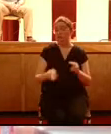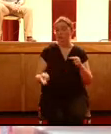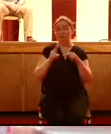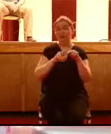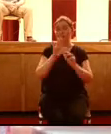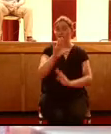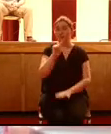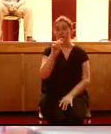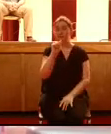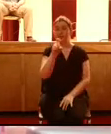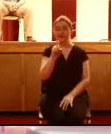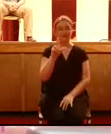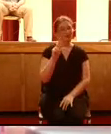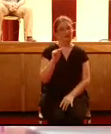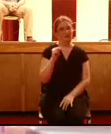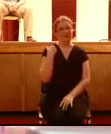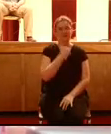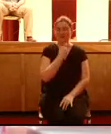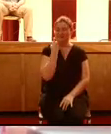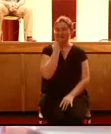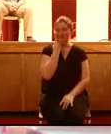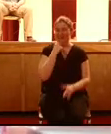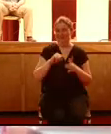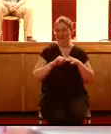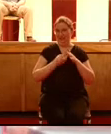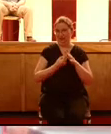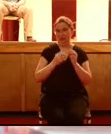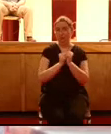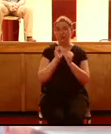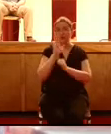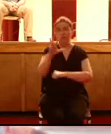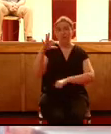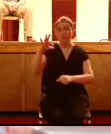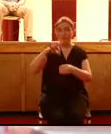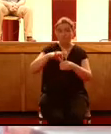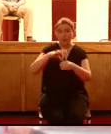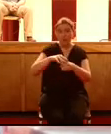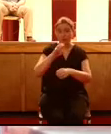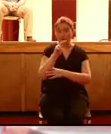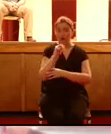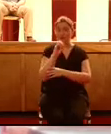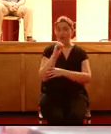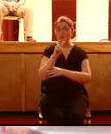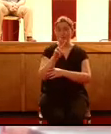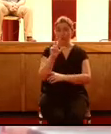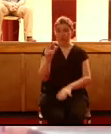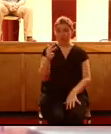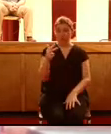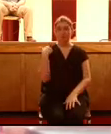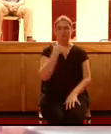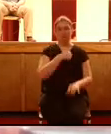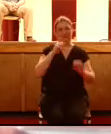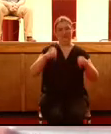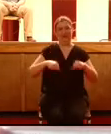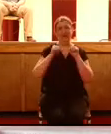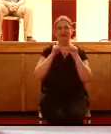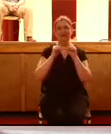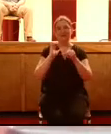we are just getting started. With your vote on November 3rd, we can keep Bradford County moving forward. Thank you.